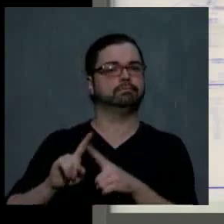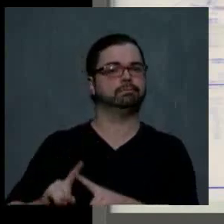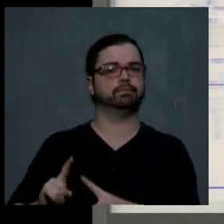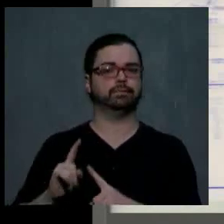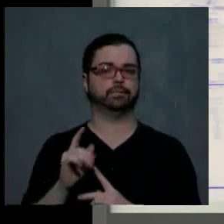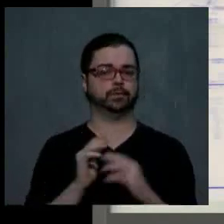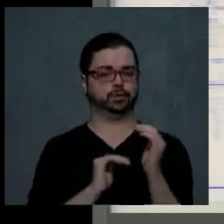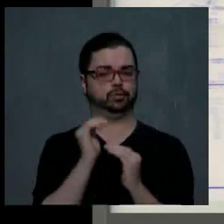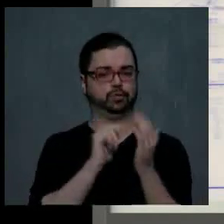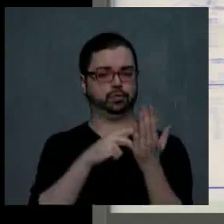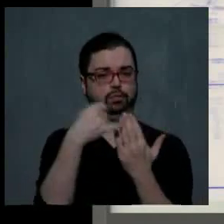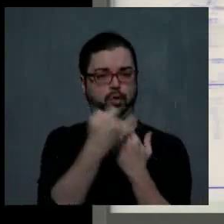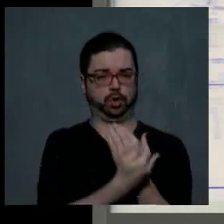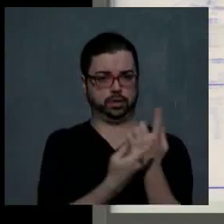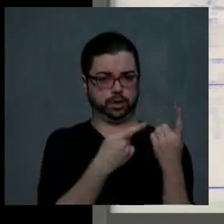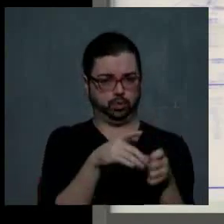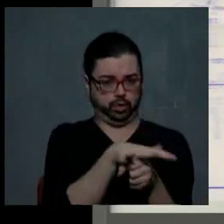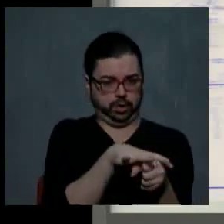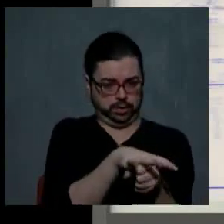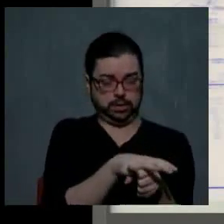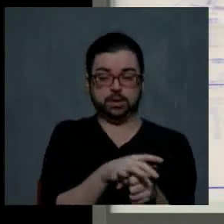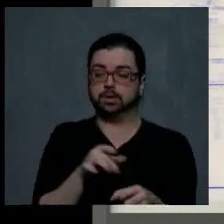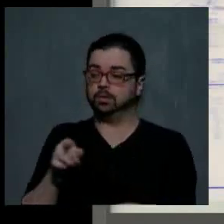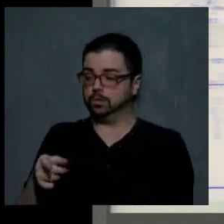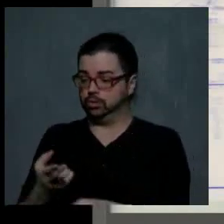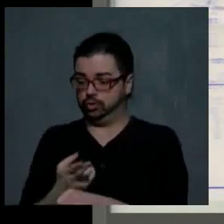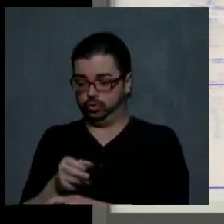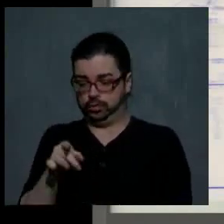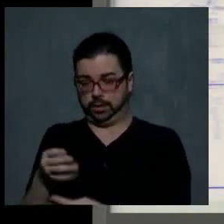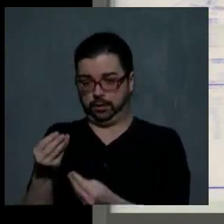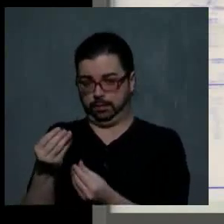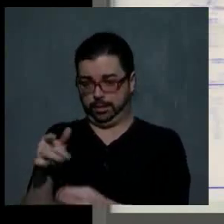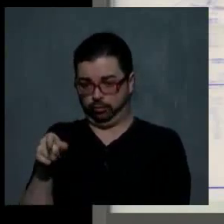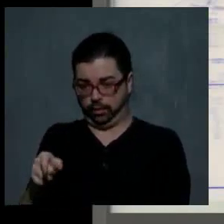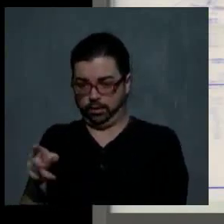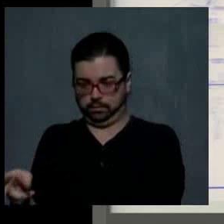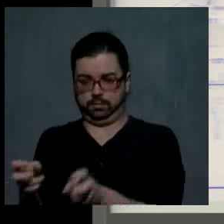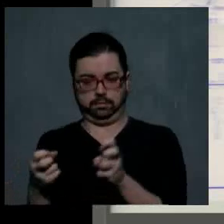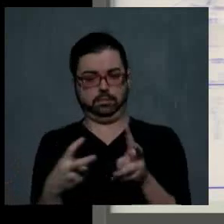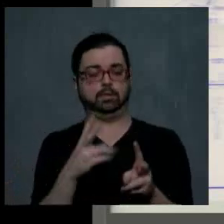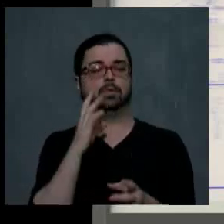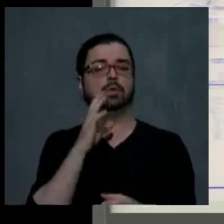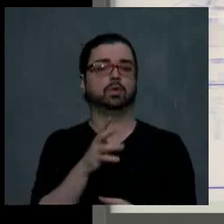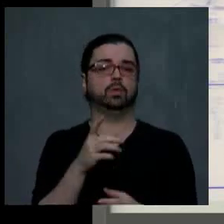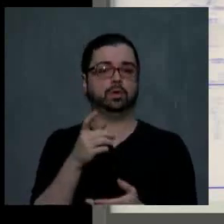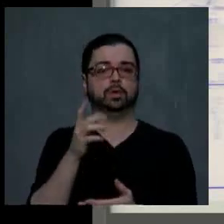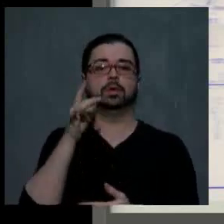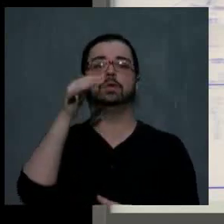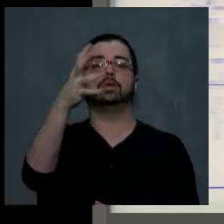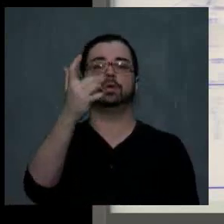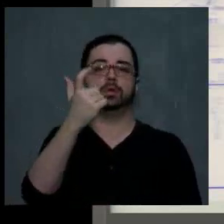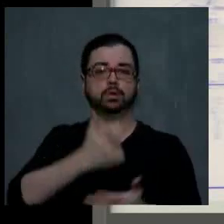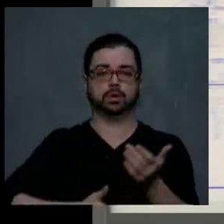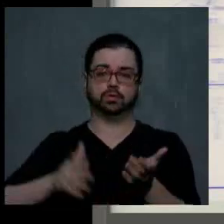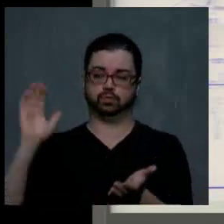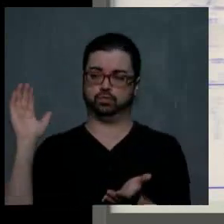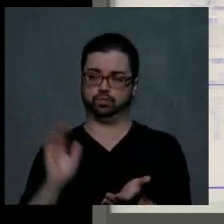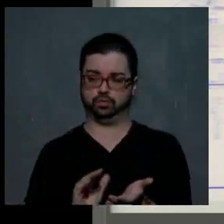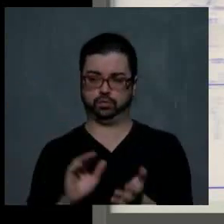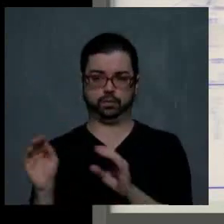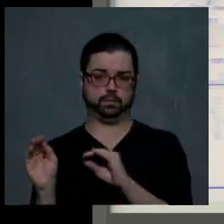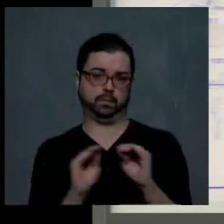do need the material to take the material from this location, which will reduce the cost of moving Bowman Road at some point in time in the future.